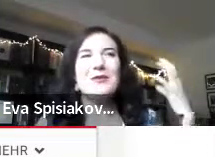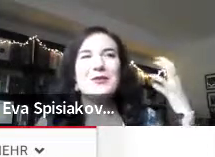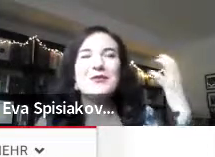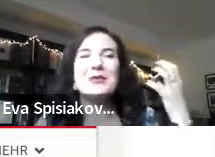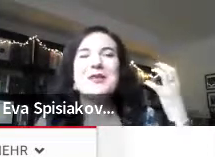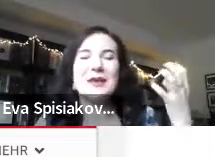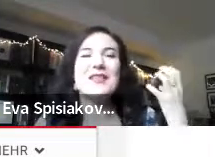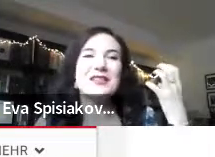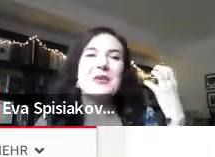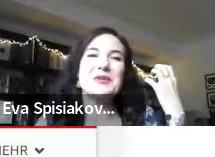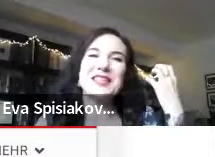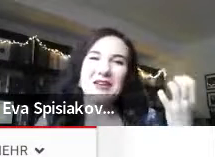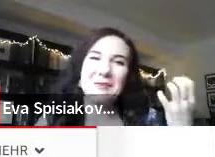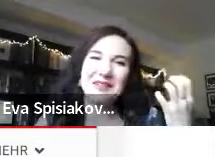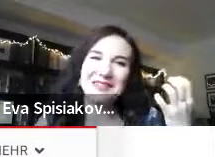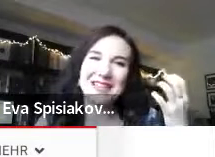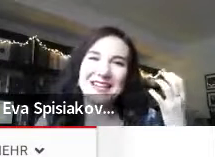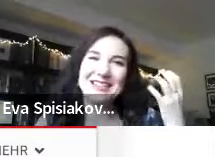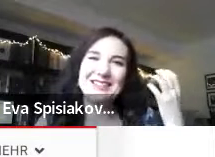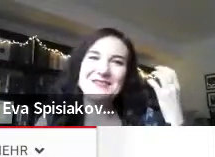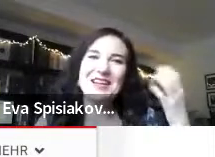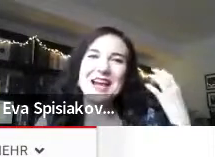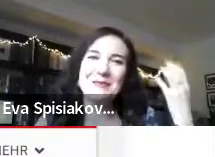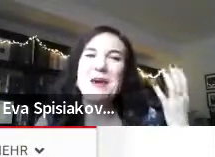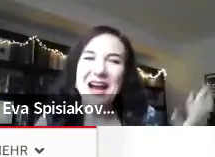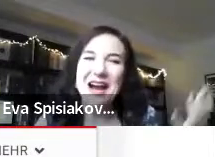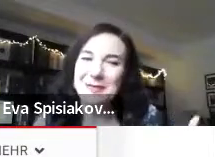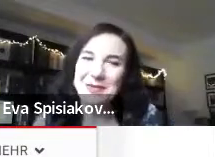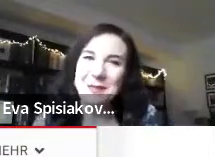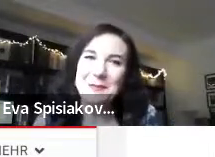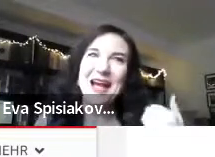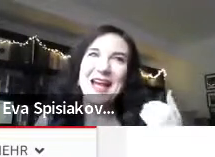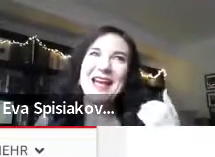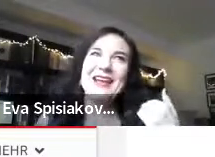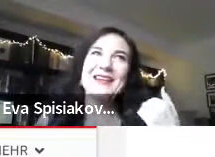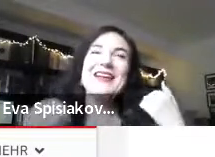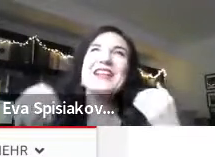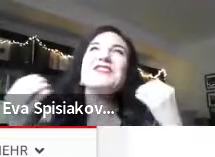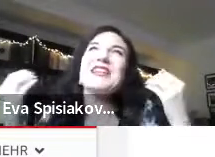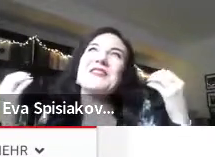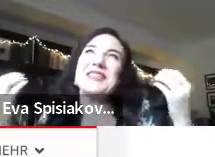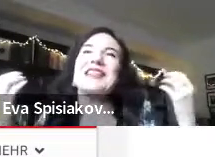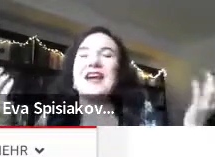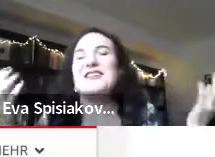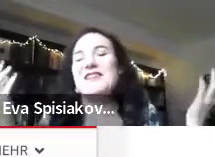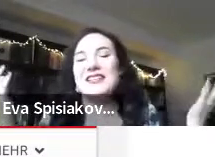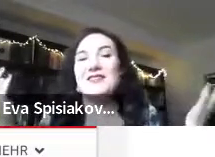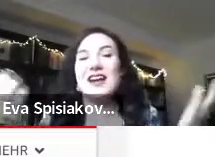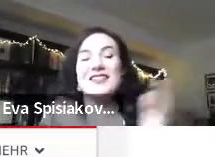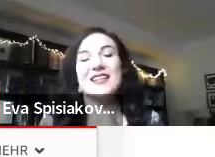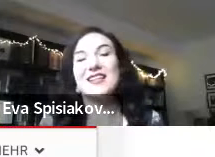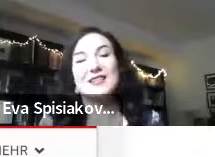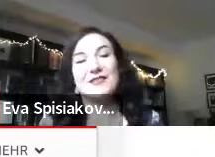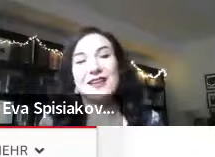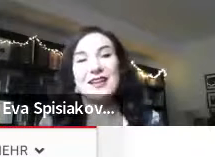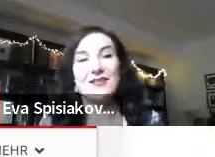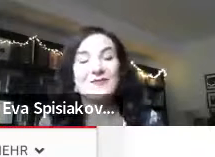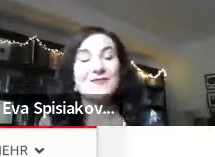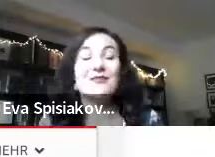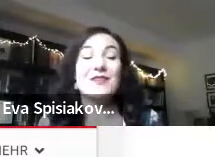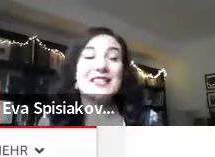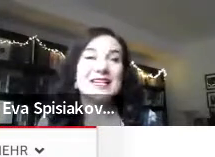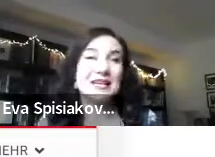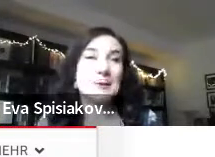somebody, of doing something so terrible that it's very unpardonable by literally using a life-saving device that I just